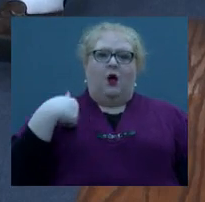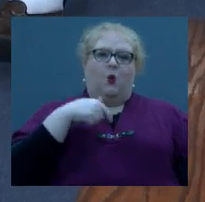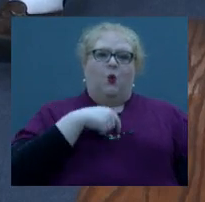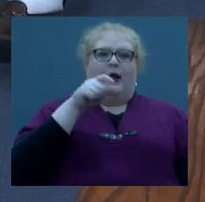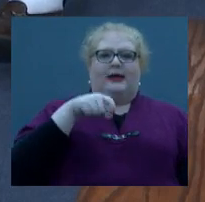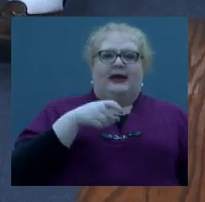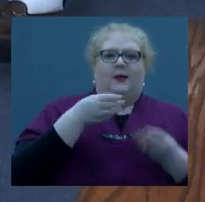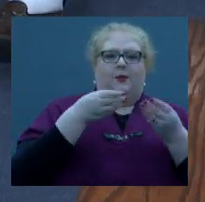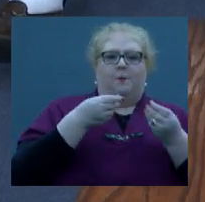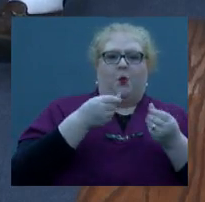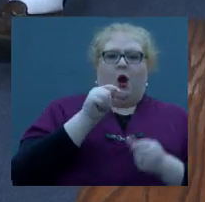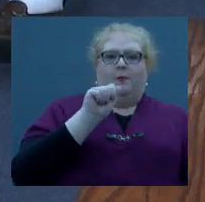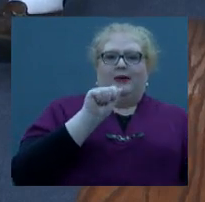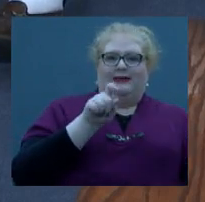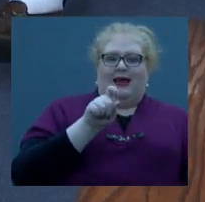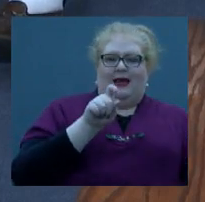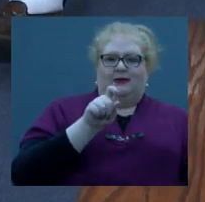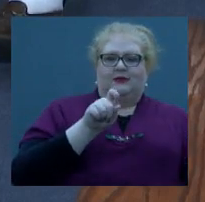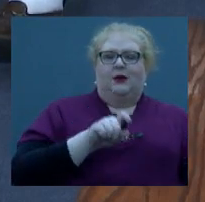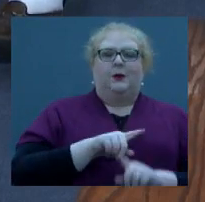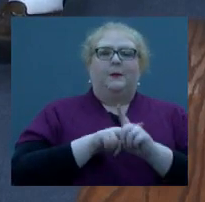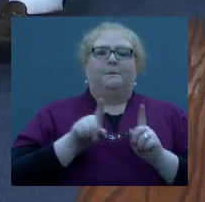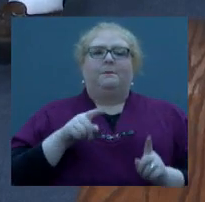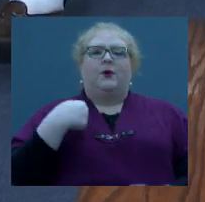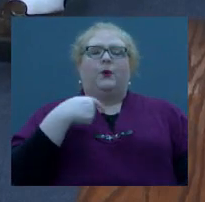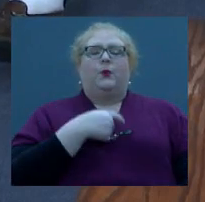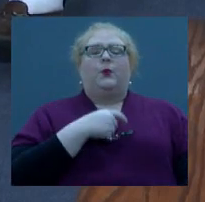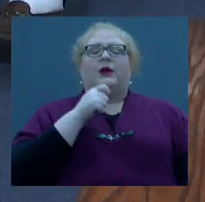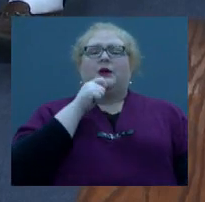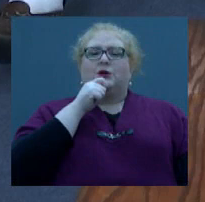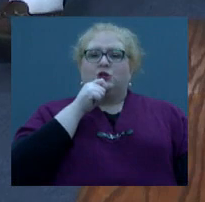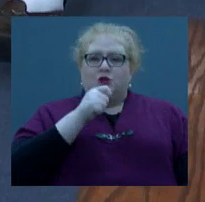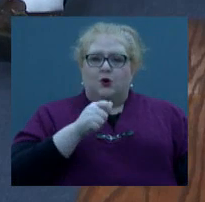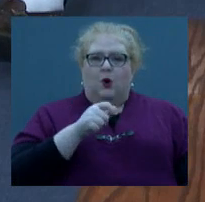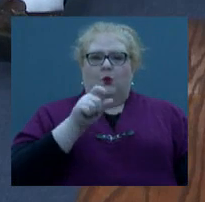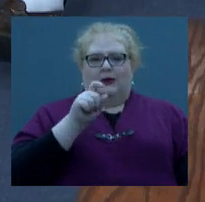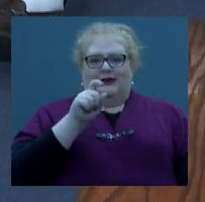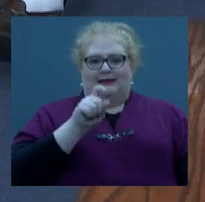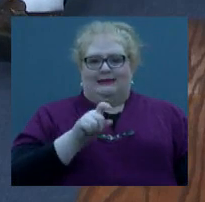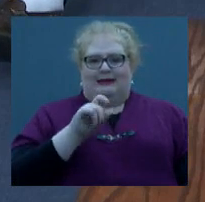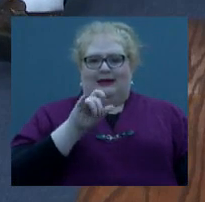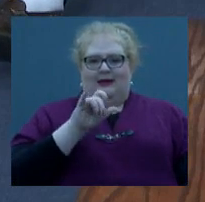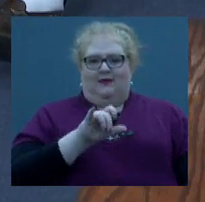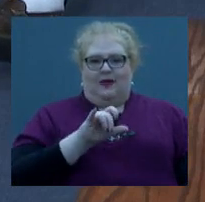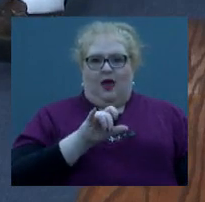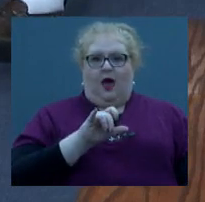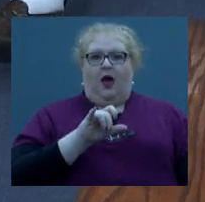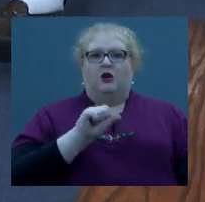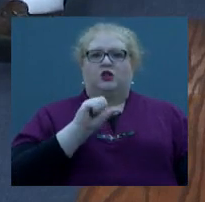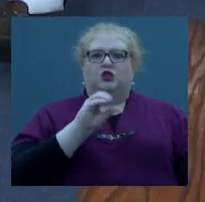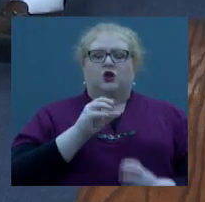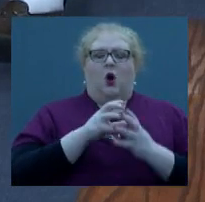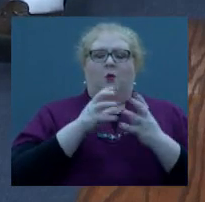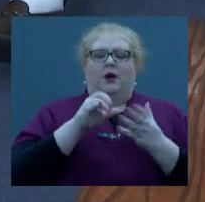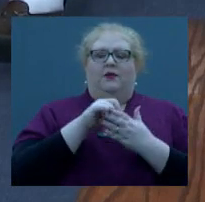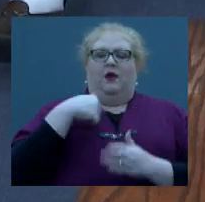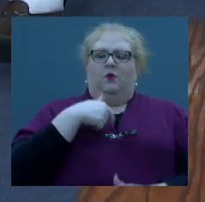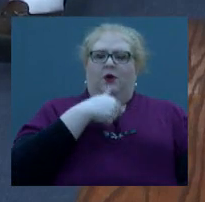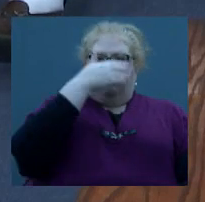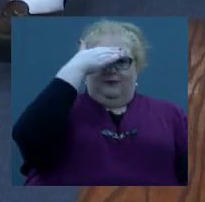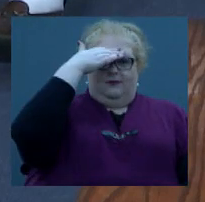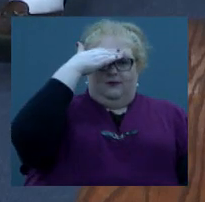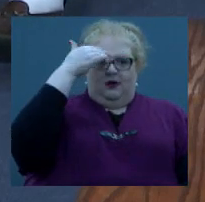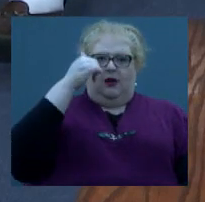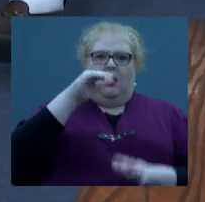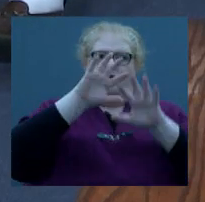but not to the extent that we forget the whole of our community, not just a part of it.